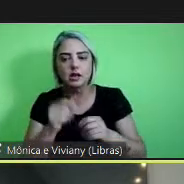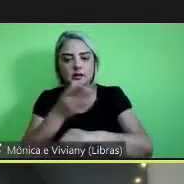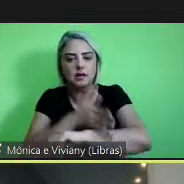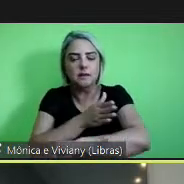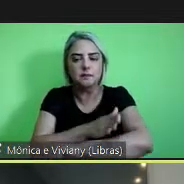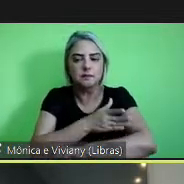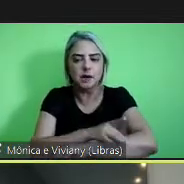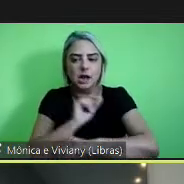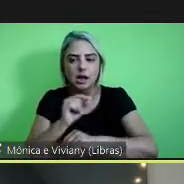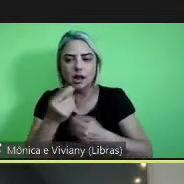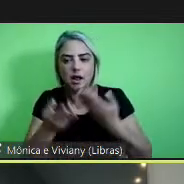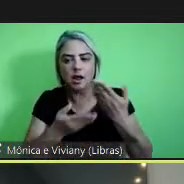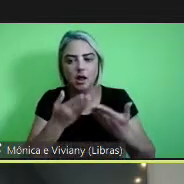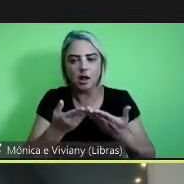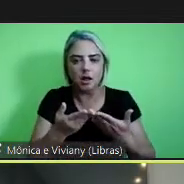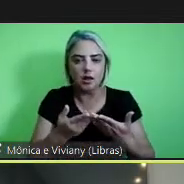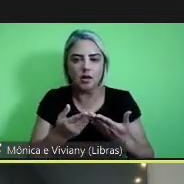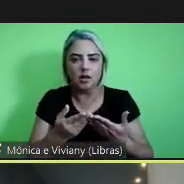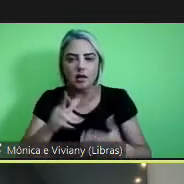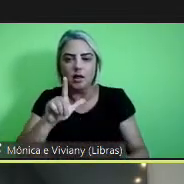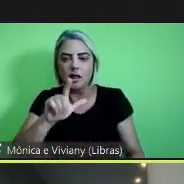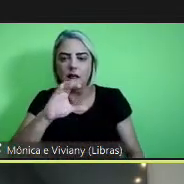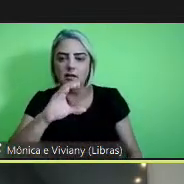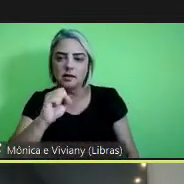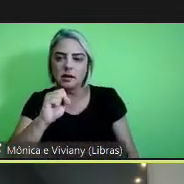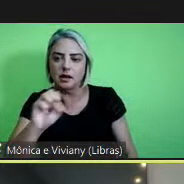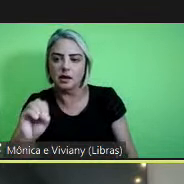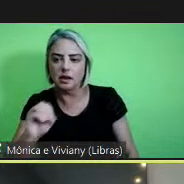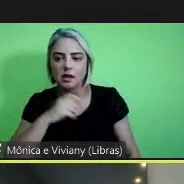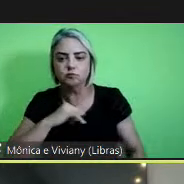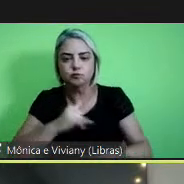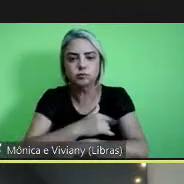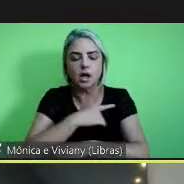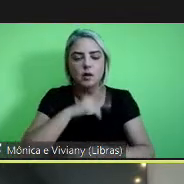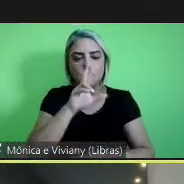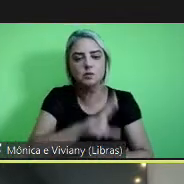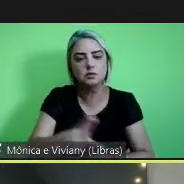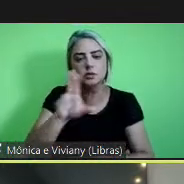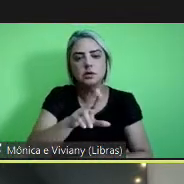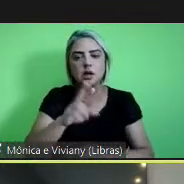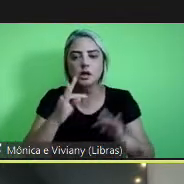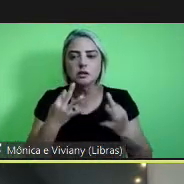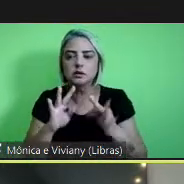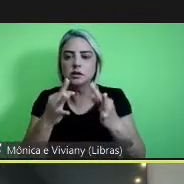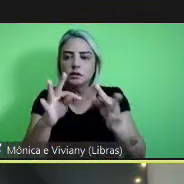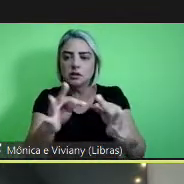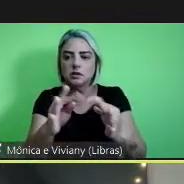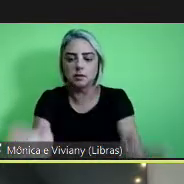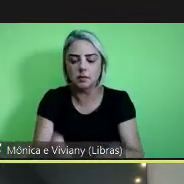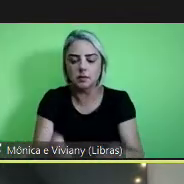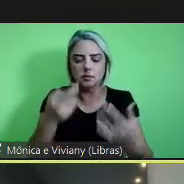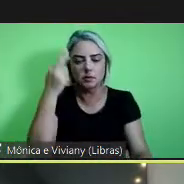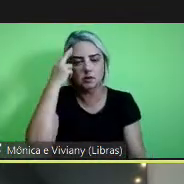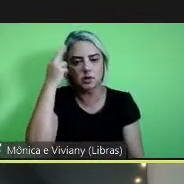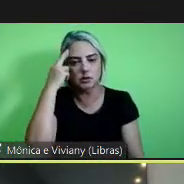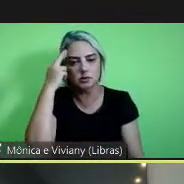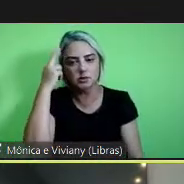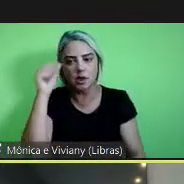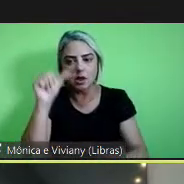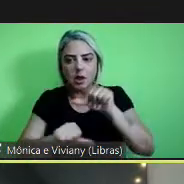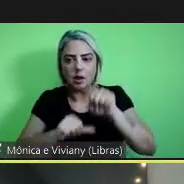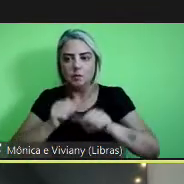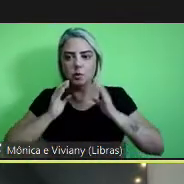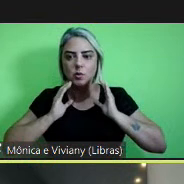And let's talk about the practice in terms of the line of care of overweight and obesity. We use technologies to